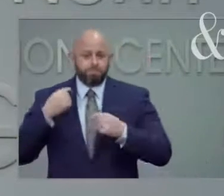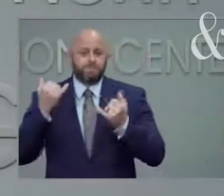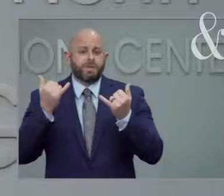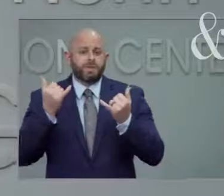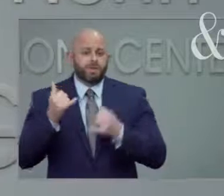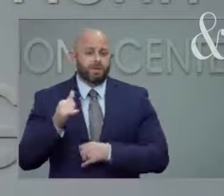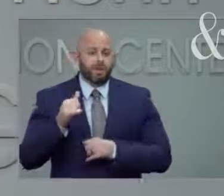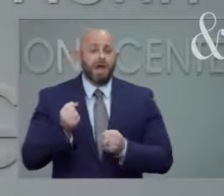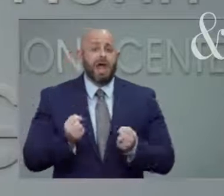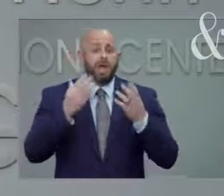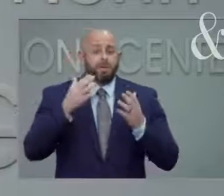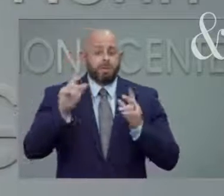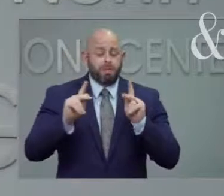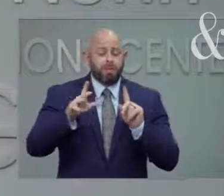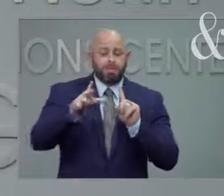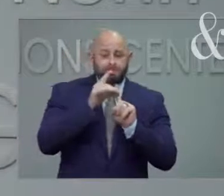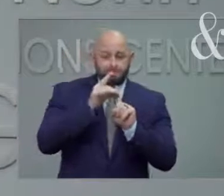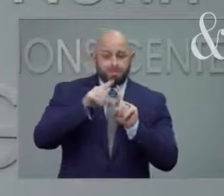had